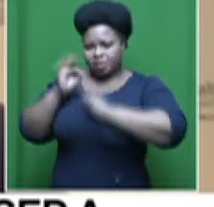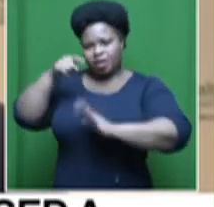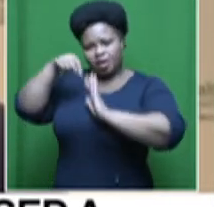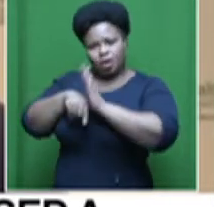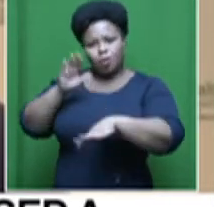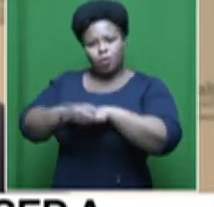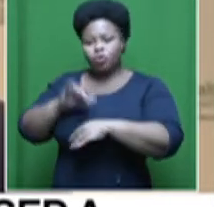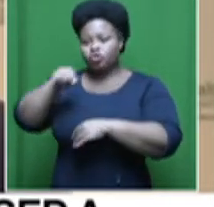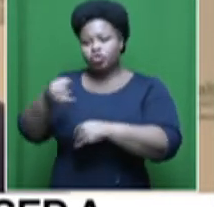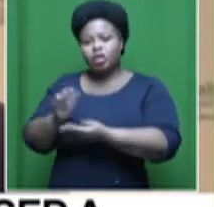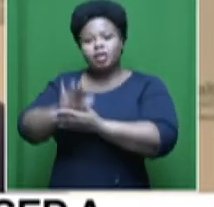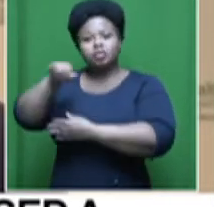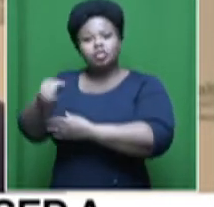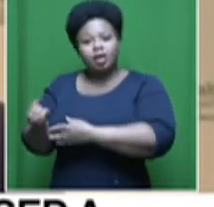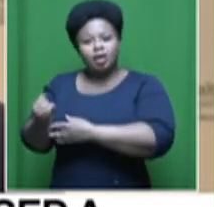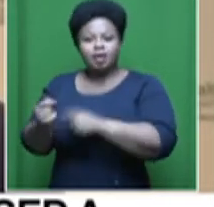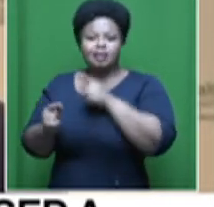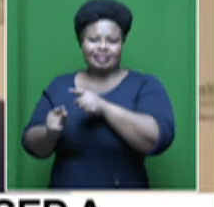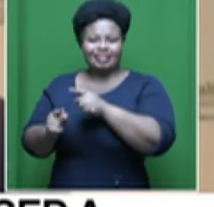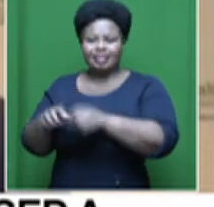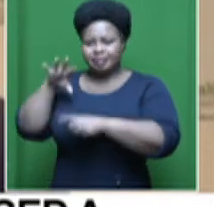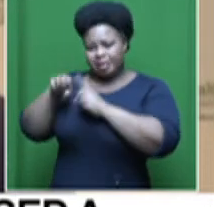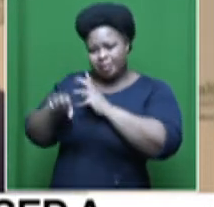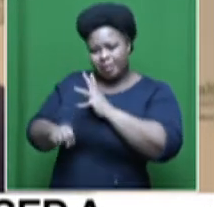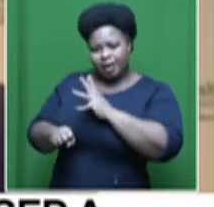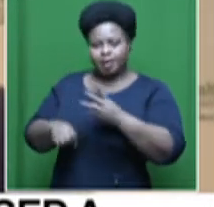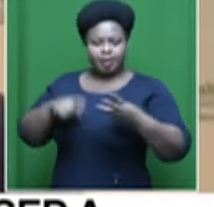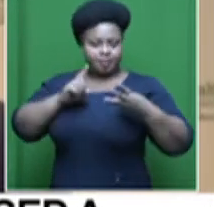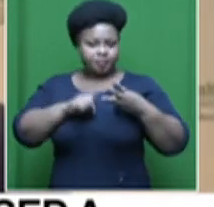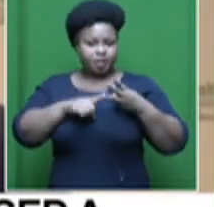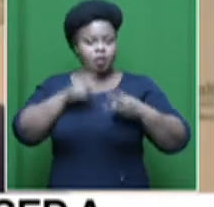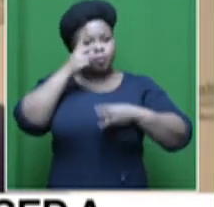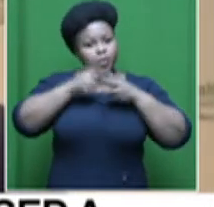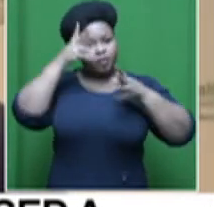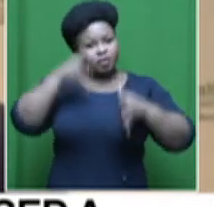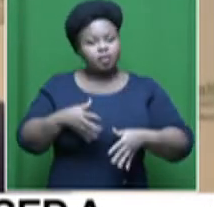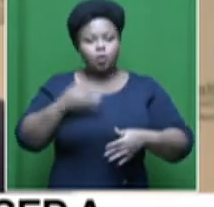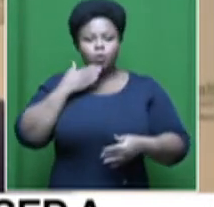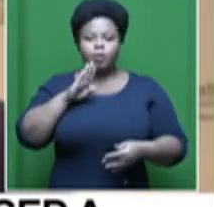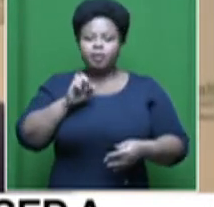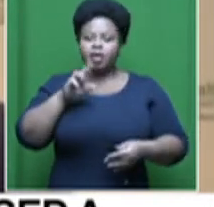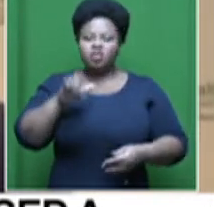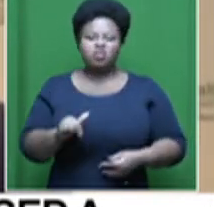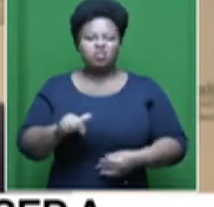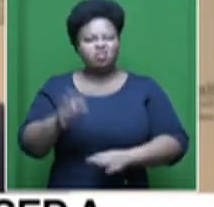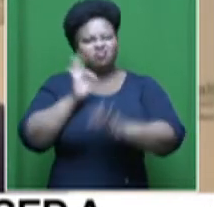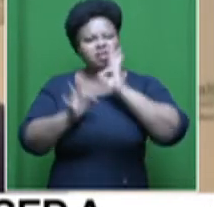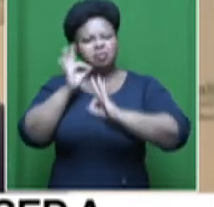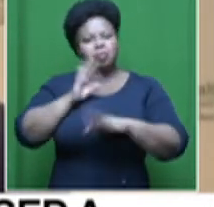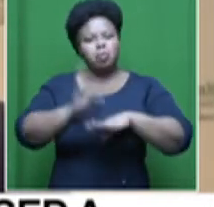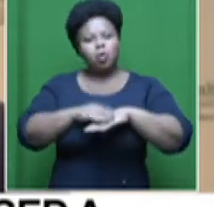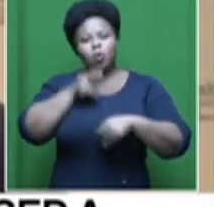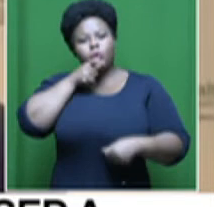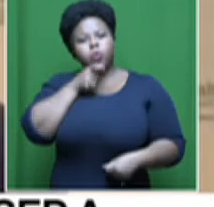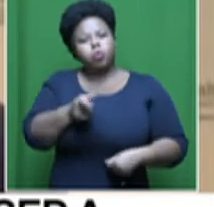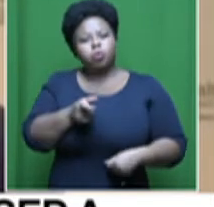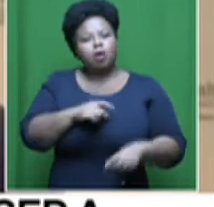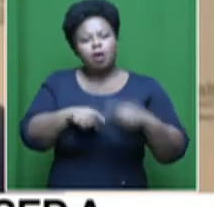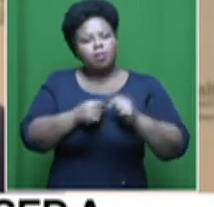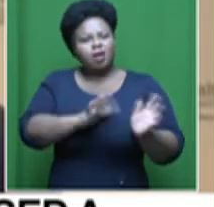what their findings have been. Professor Berishuk is going to then give us comments around the approach to the issues